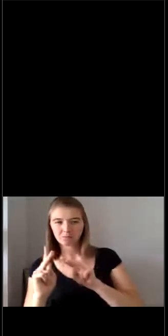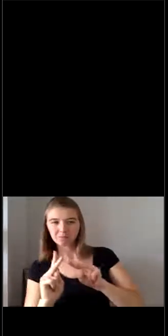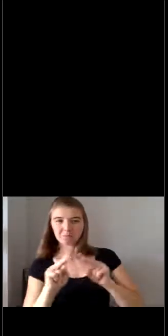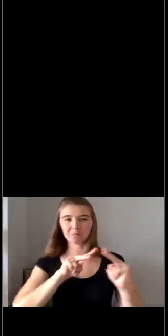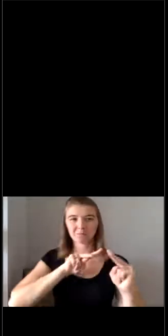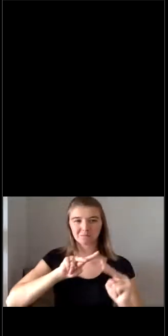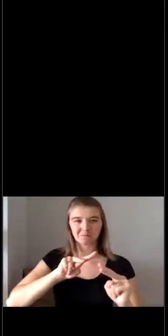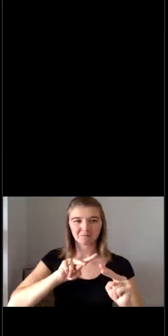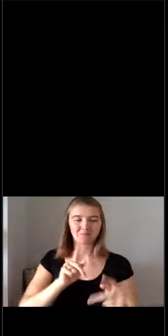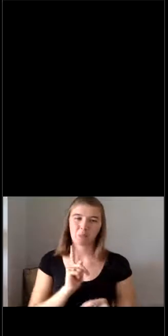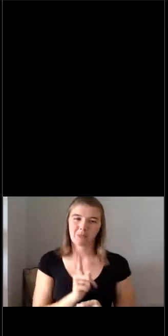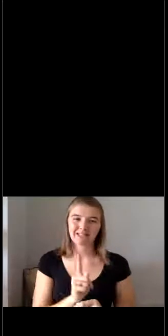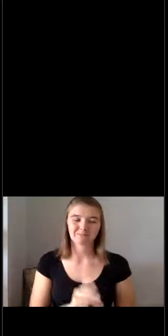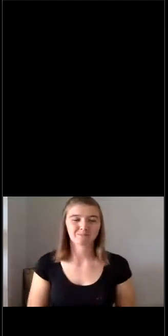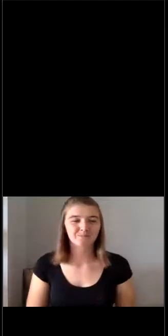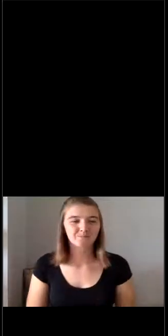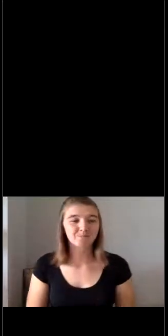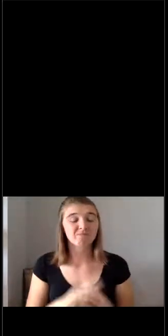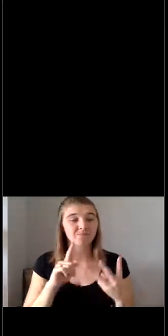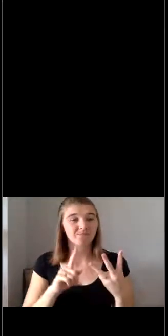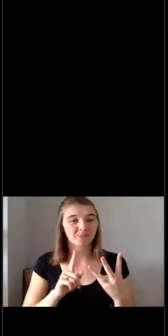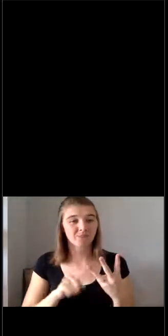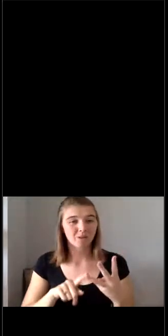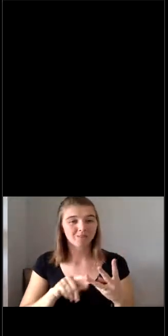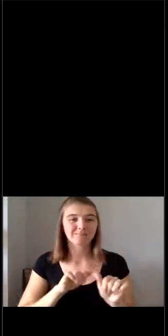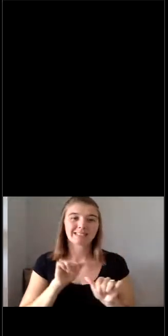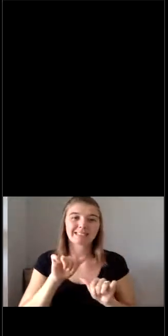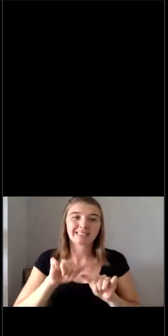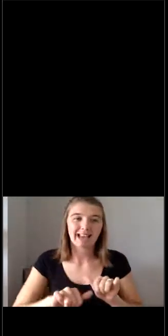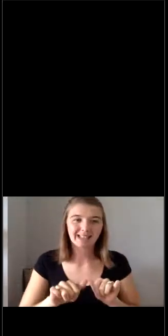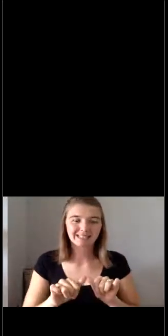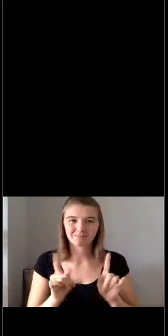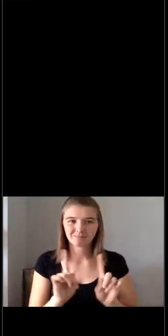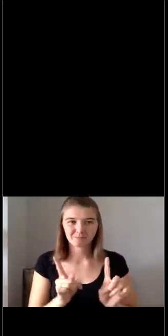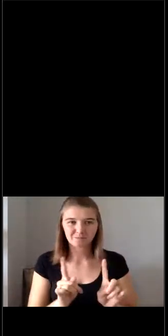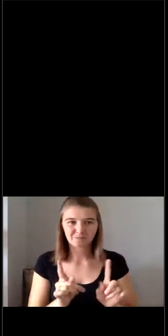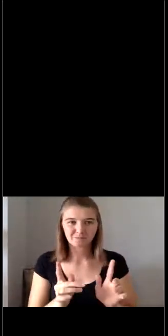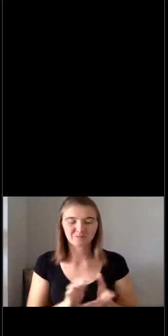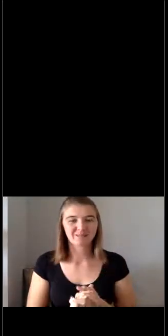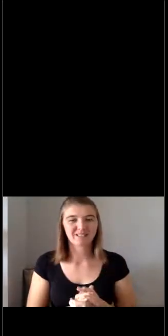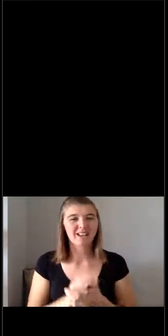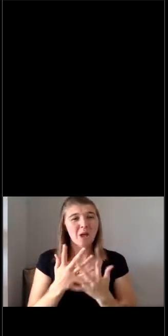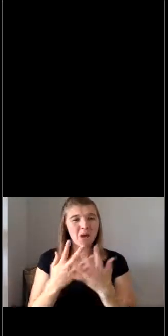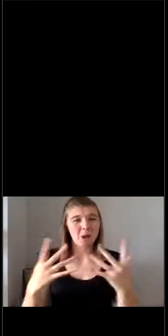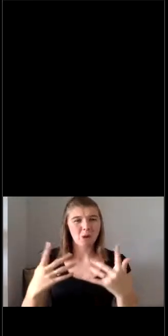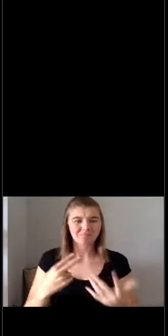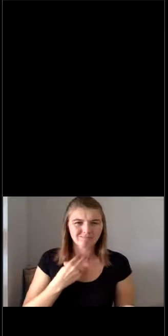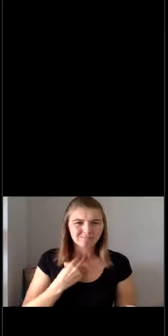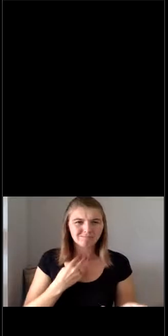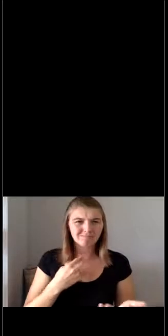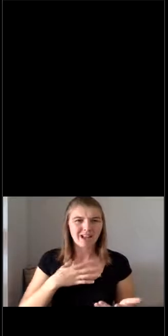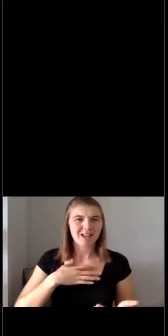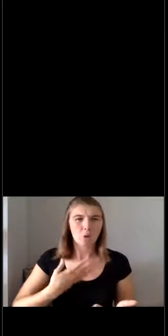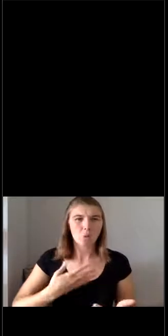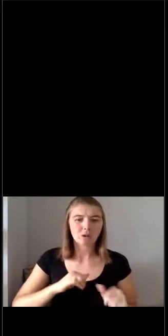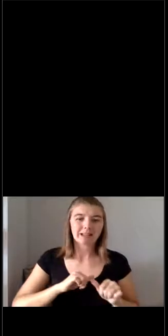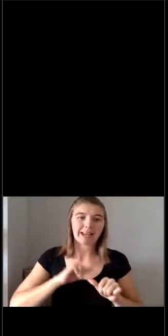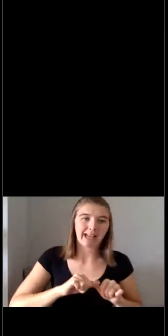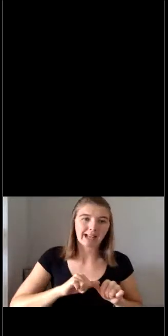is identifying a next step. Now, this often disappoints people because people say, I don't want just a next step. I want a solution. I want everything to be